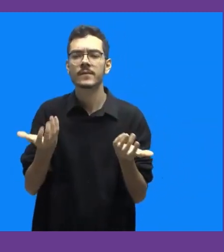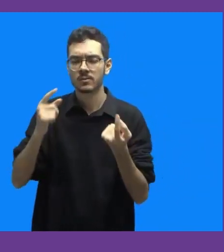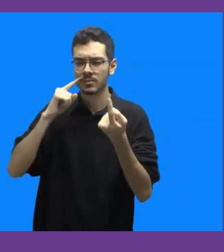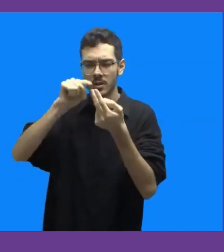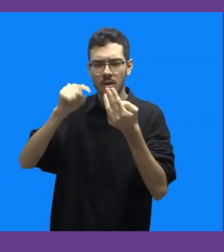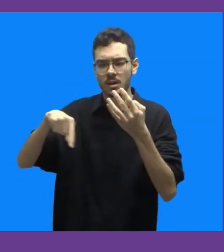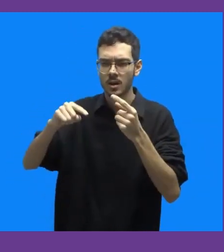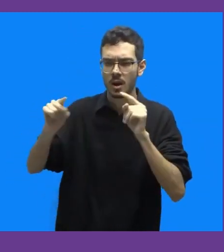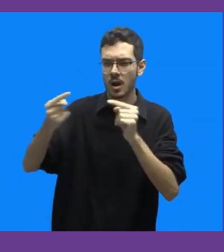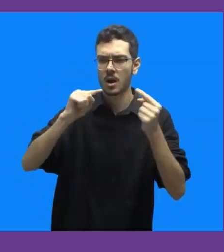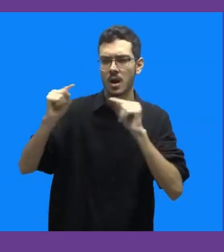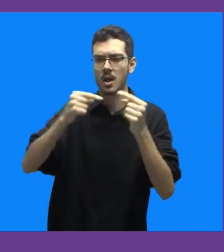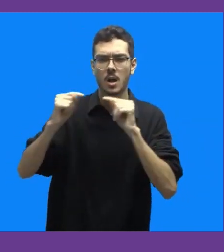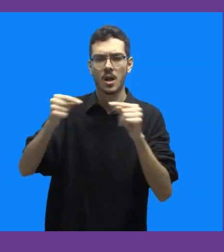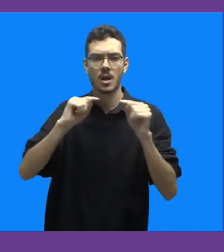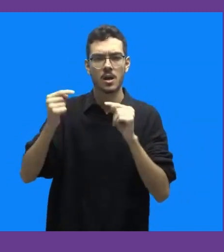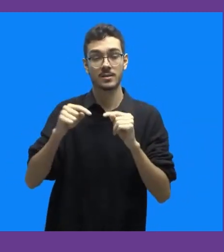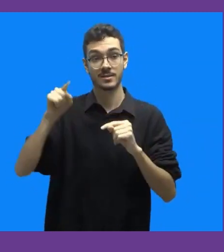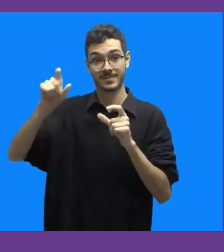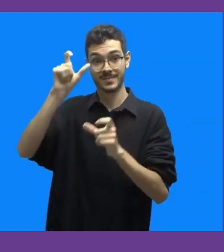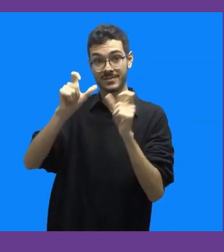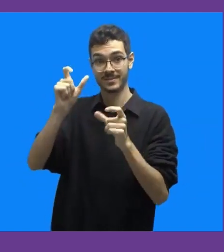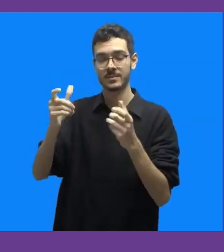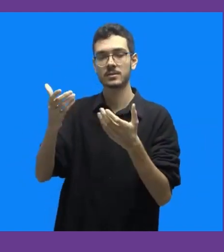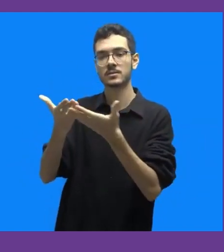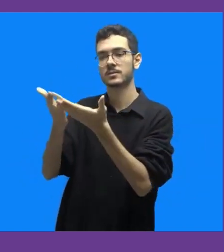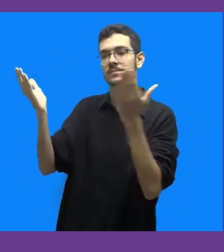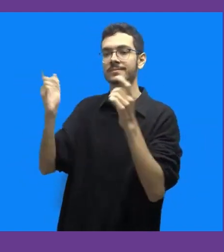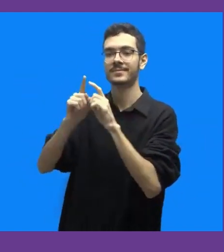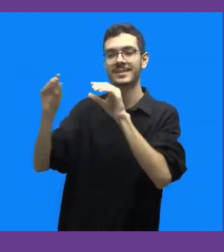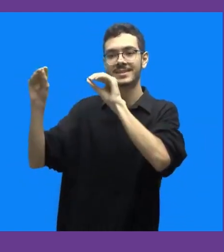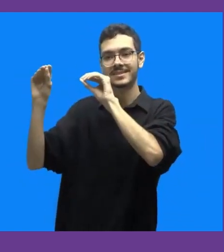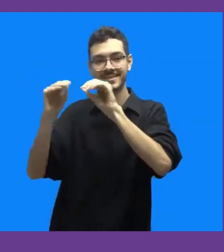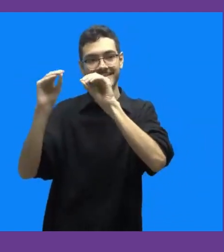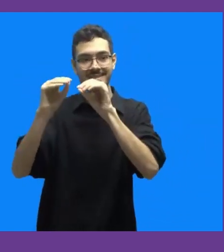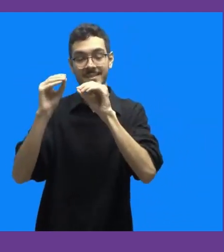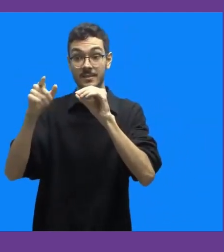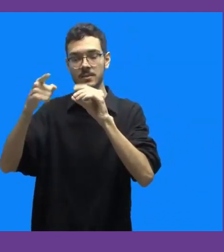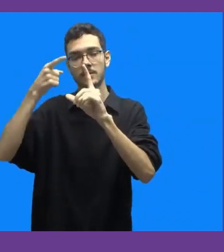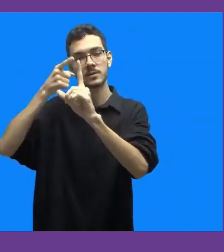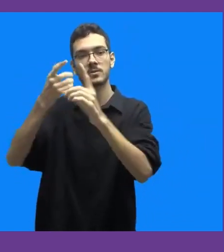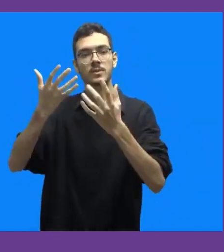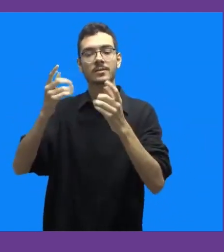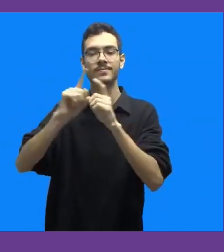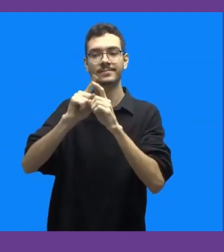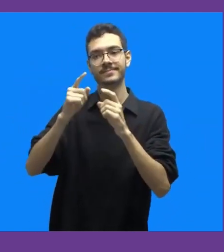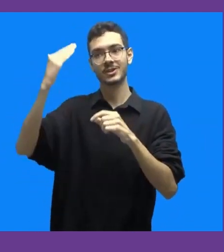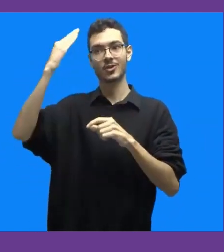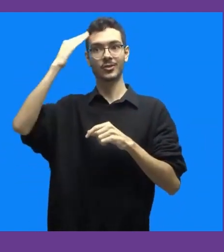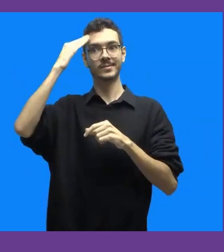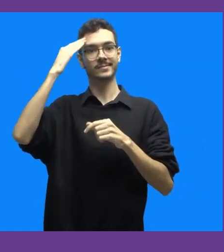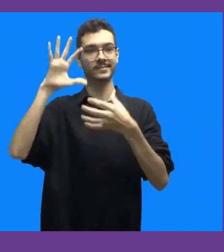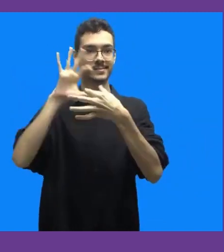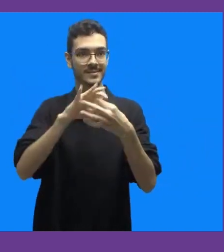of disability and accessibility, and use the knowledge that we had, they were able to apply to their own areas. What has happened now, that